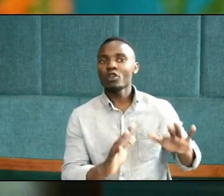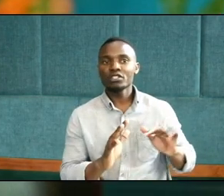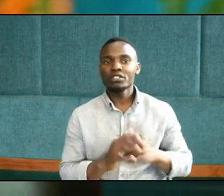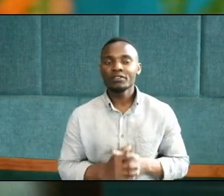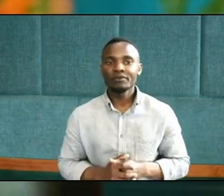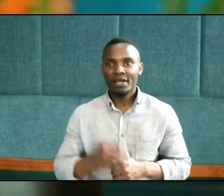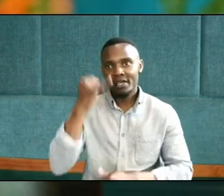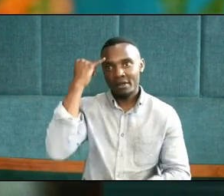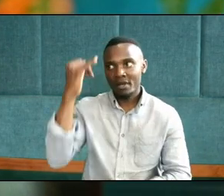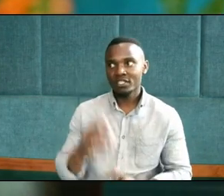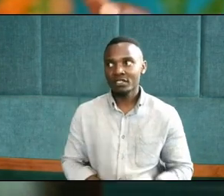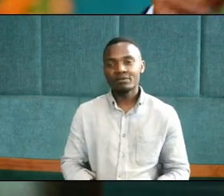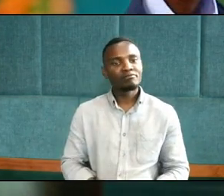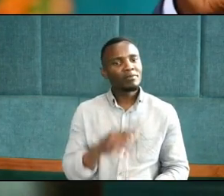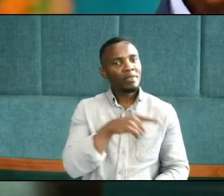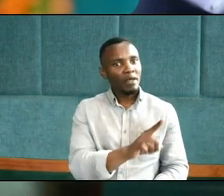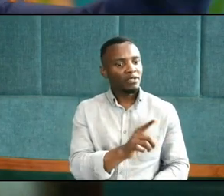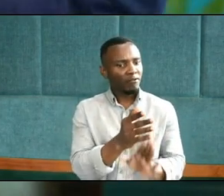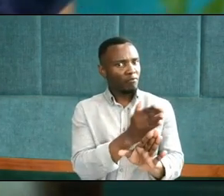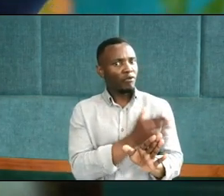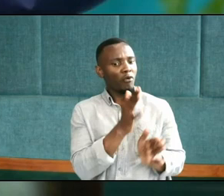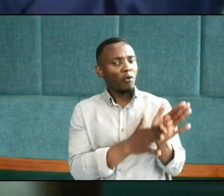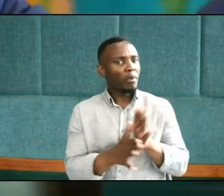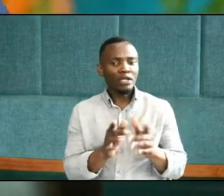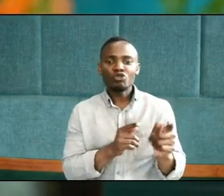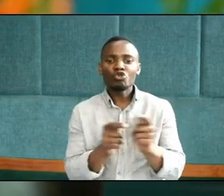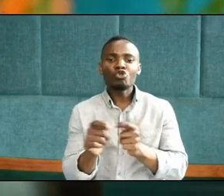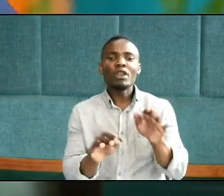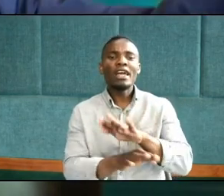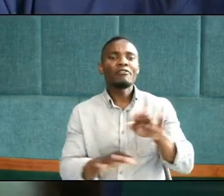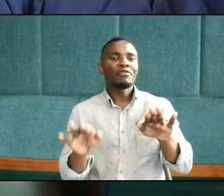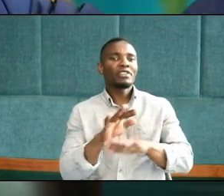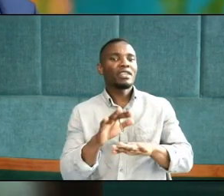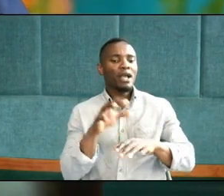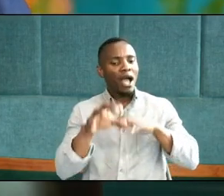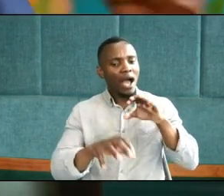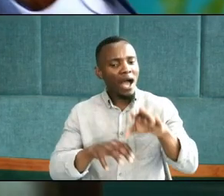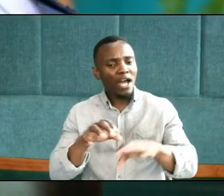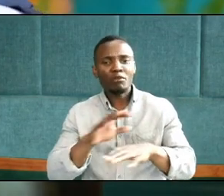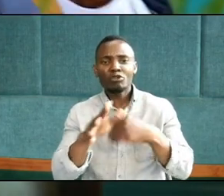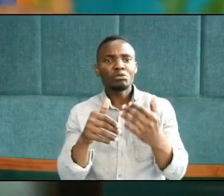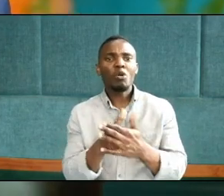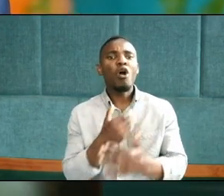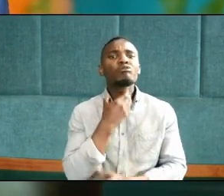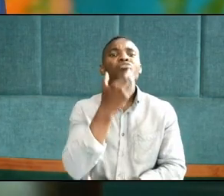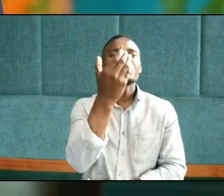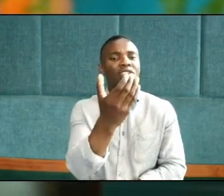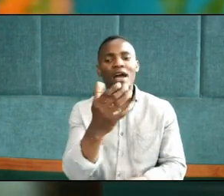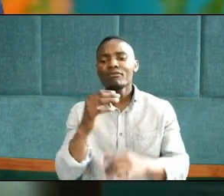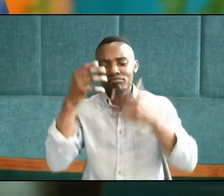They lost it. Can you imagine? People who are supposed to be ruling over all these big animals, the giraffes and all these animals, the lions and all